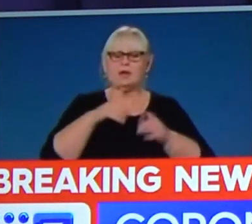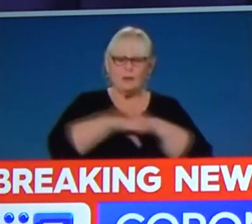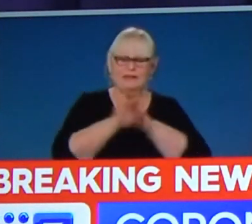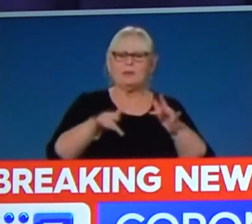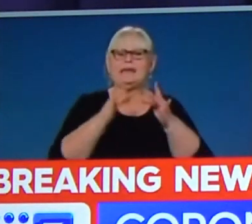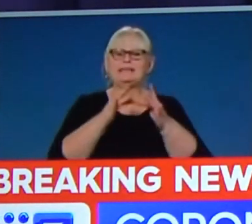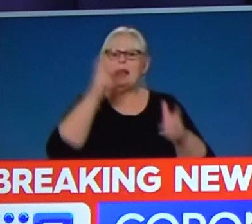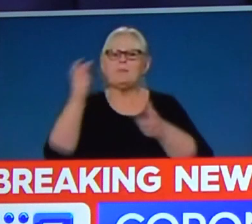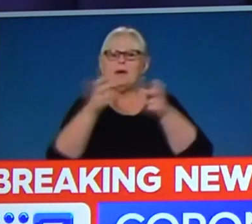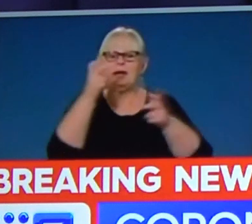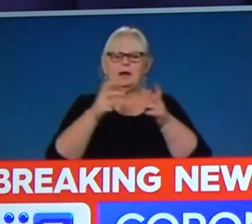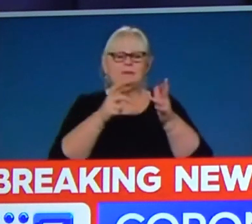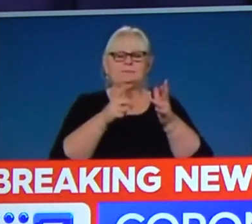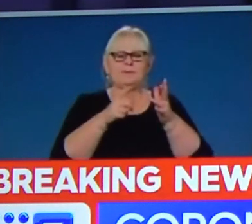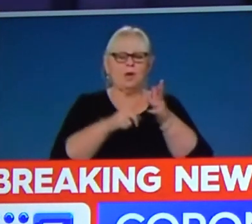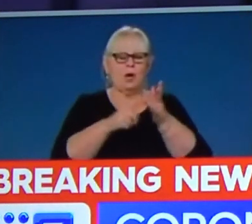internet browser